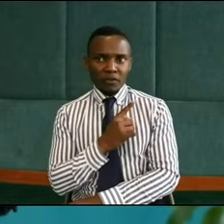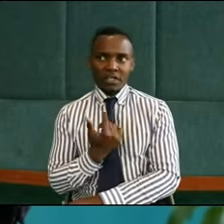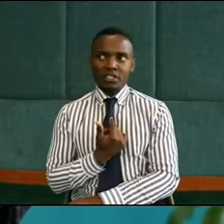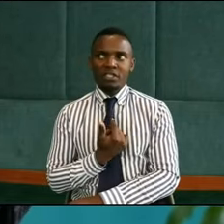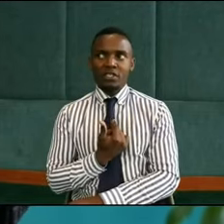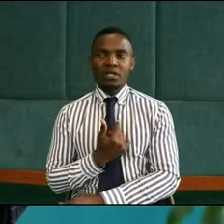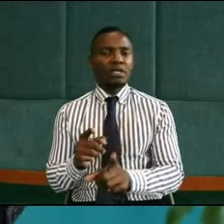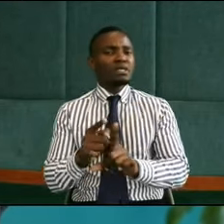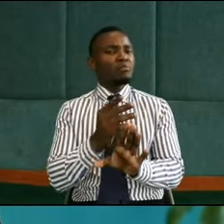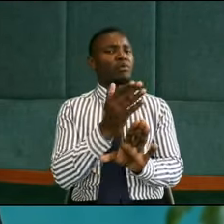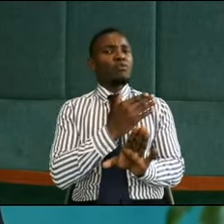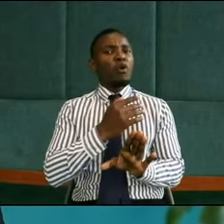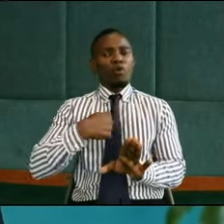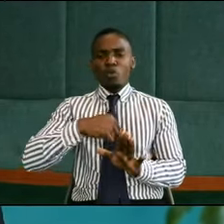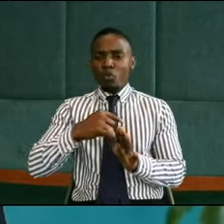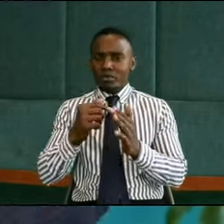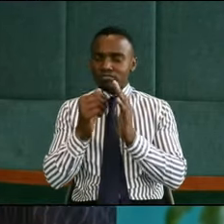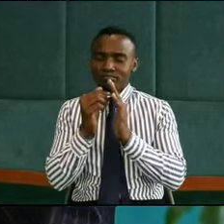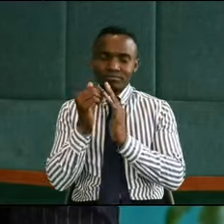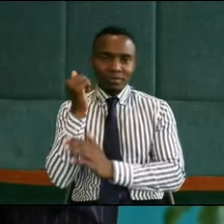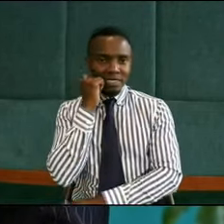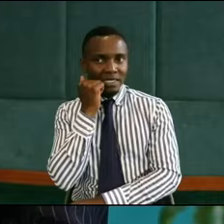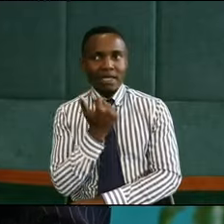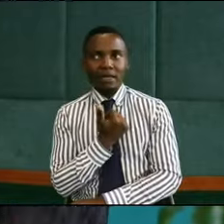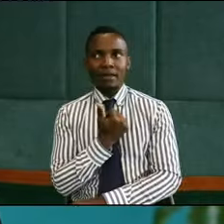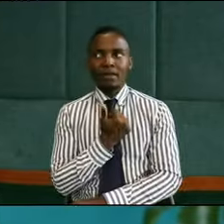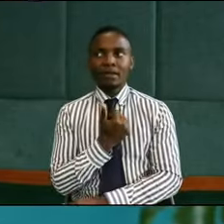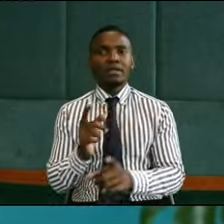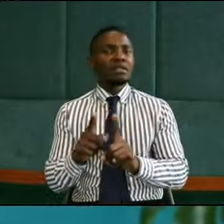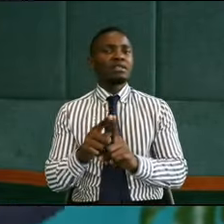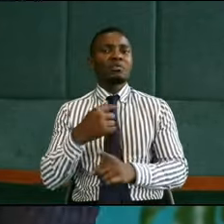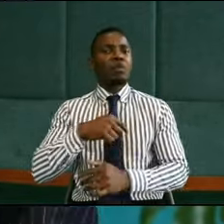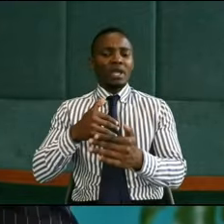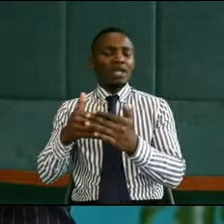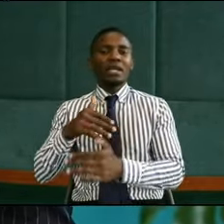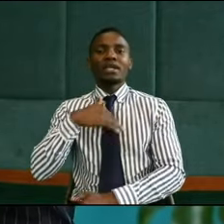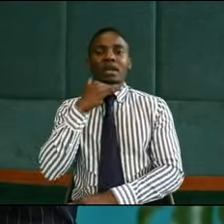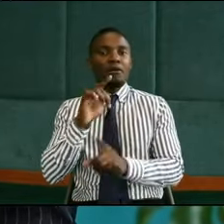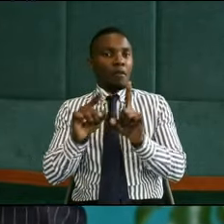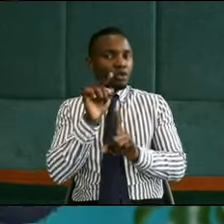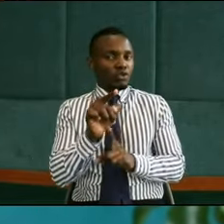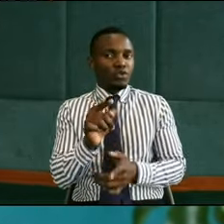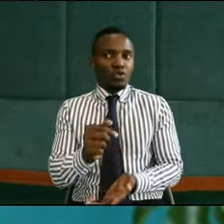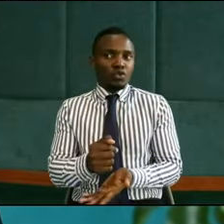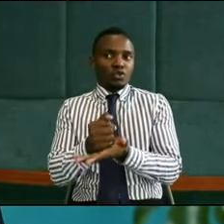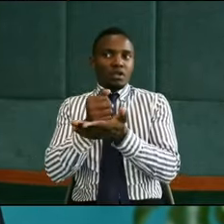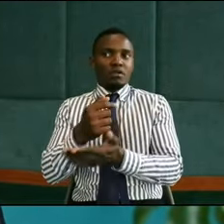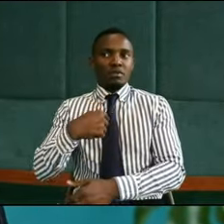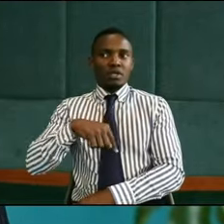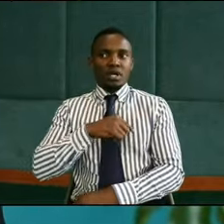We were sick, and we had gotten a death certificate, but Lord, you reversed it. Thank